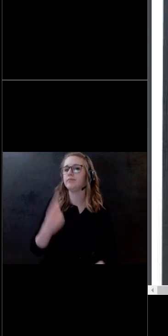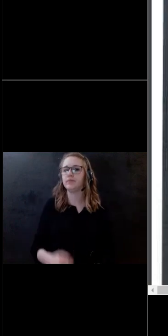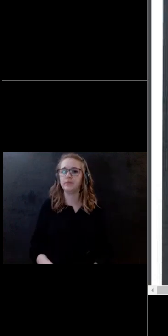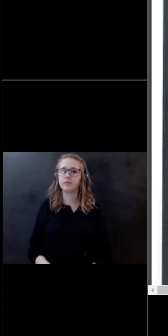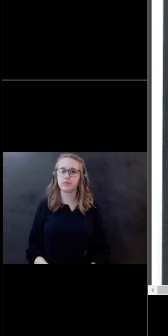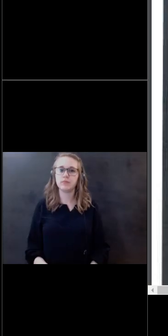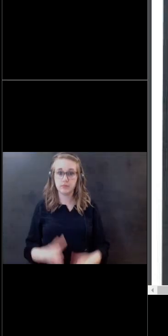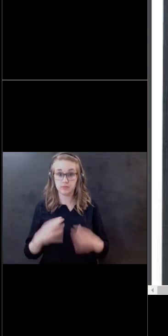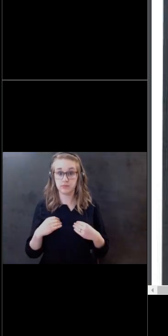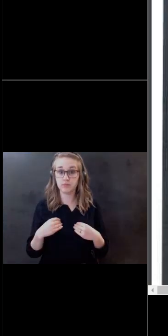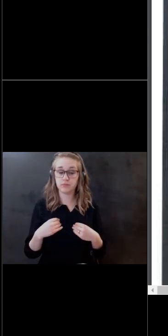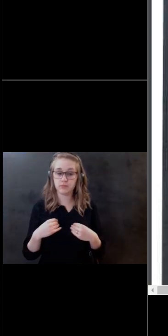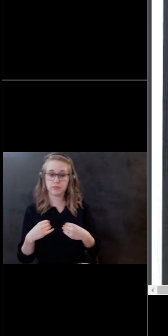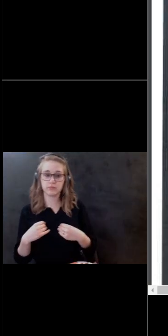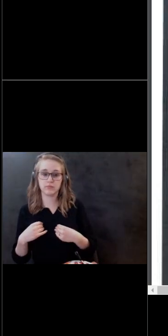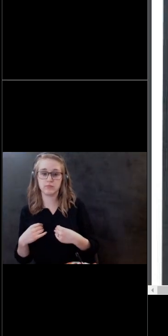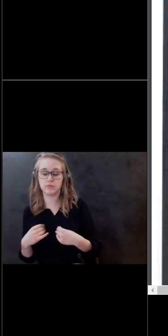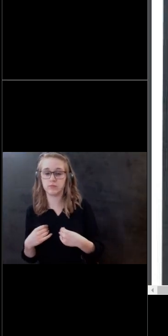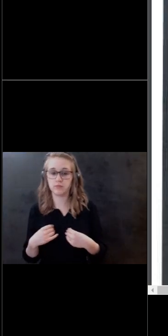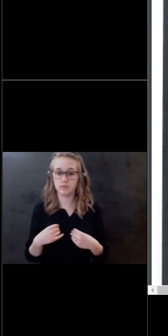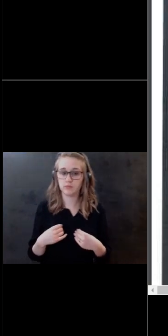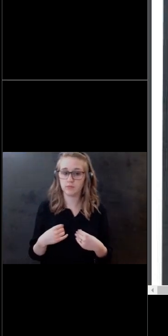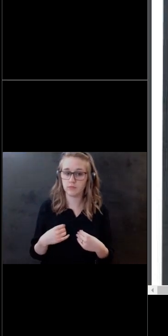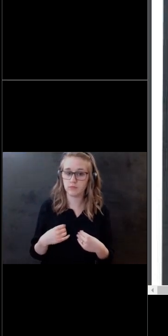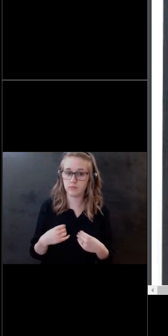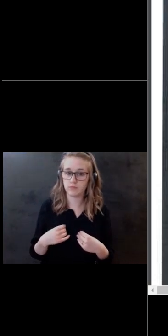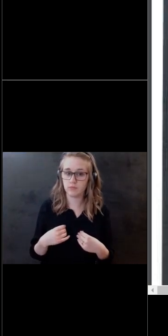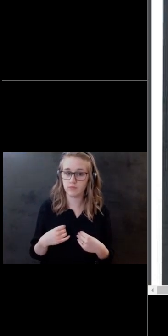Is that acceptable? Gordon?